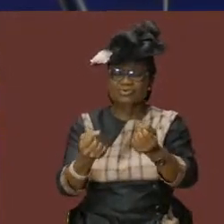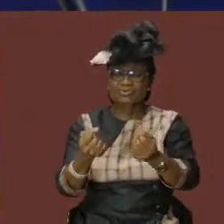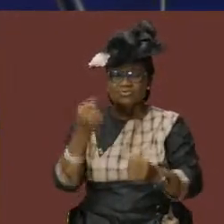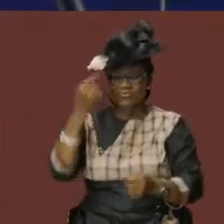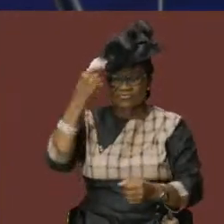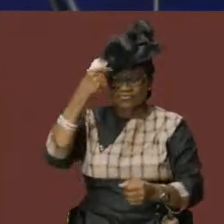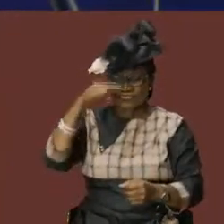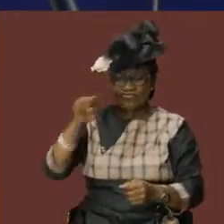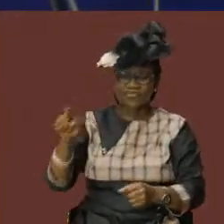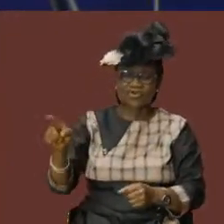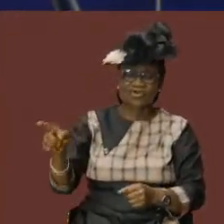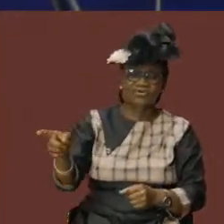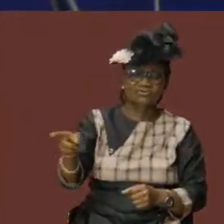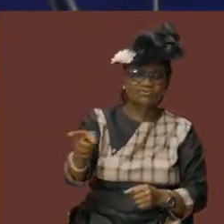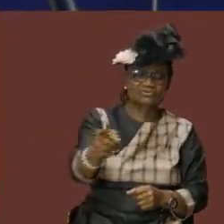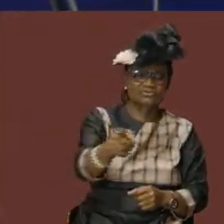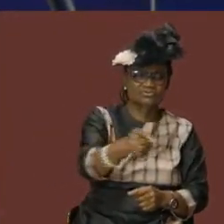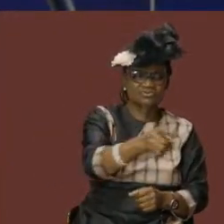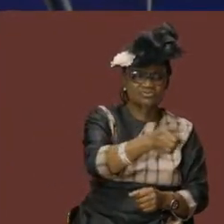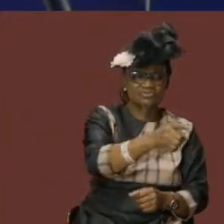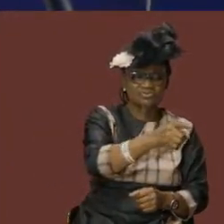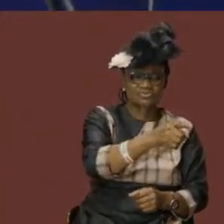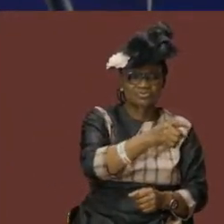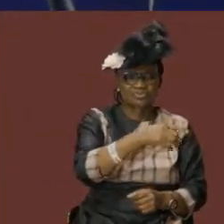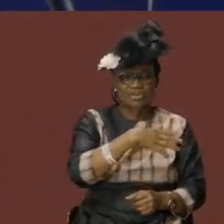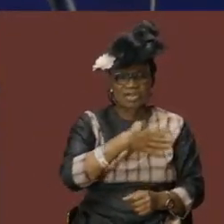broken for you,